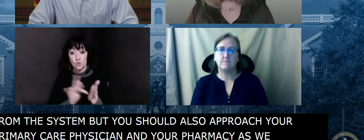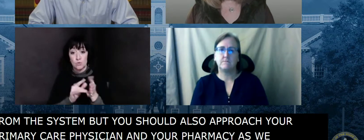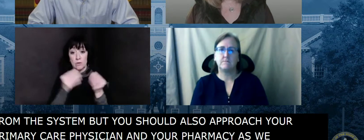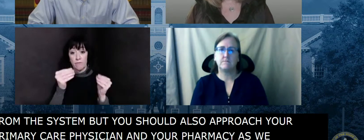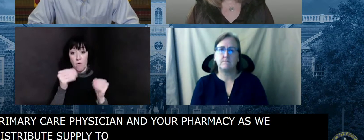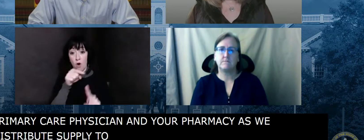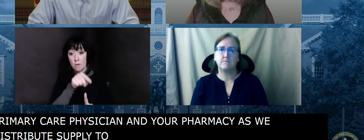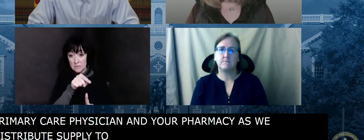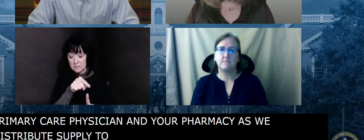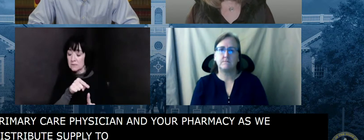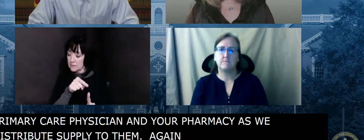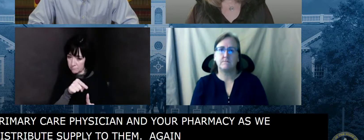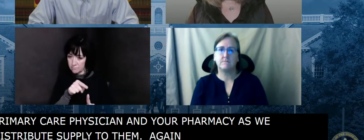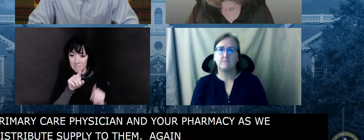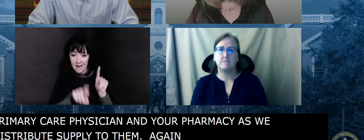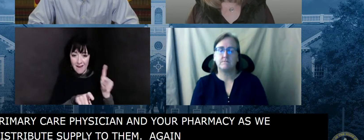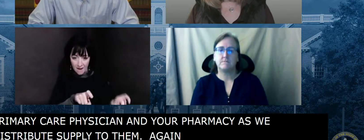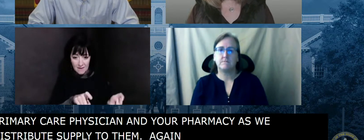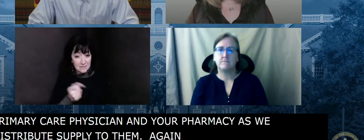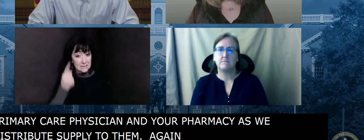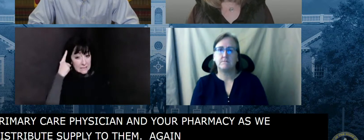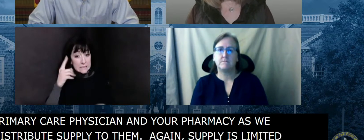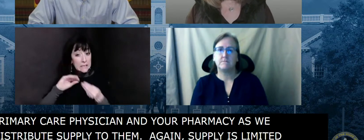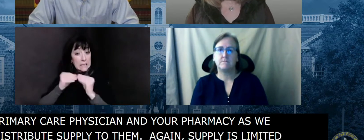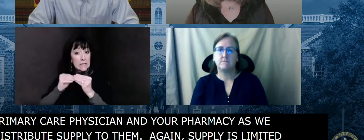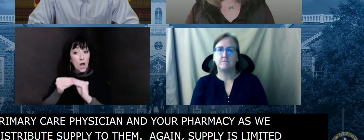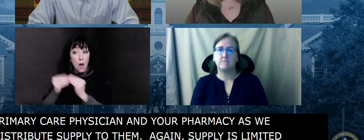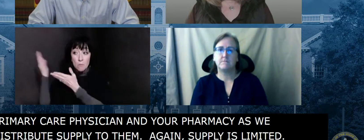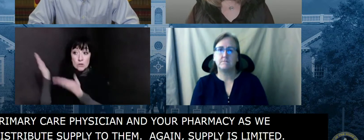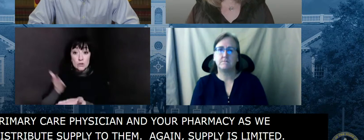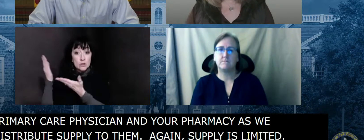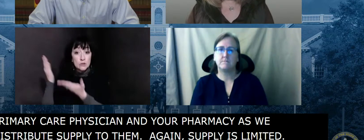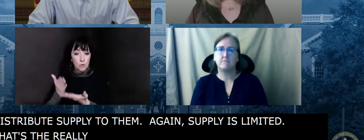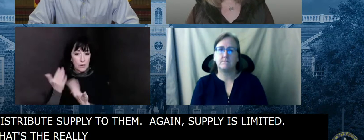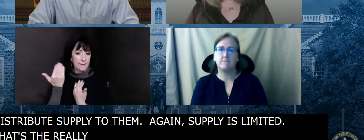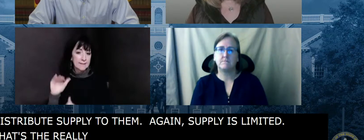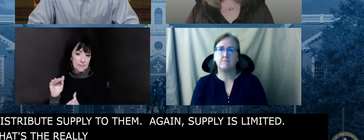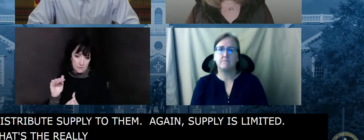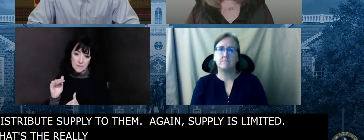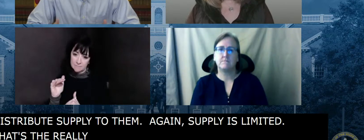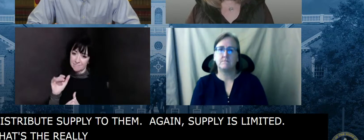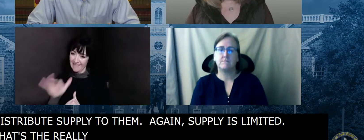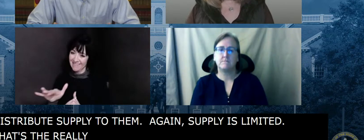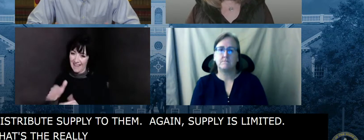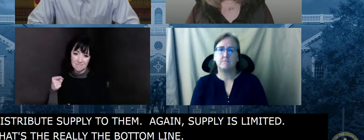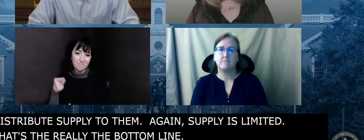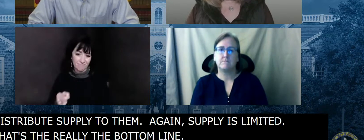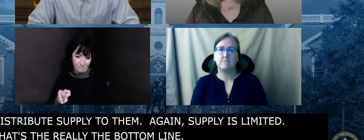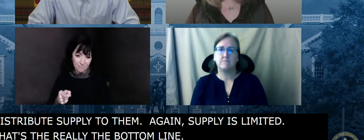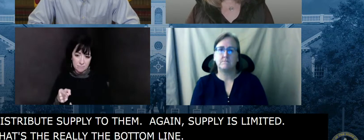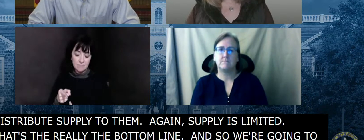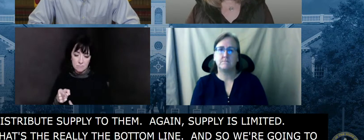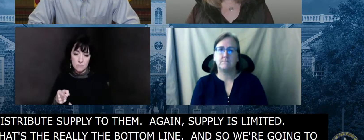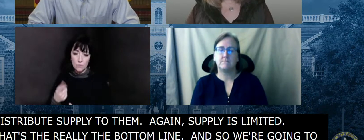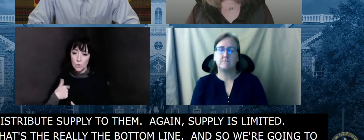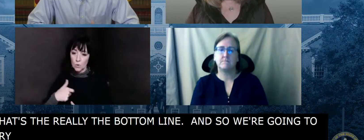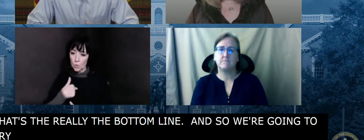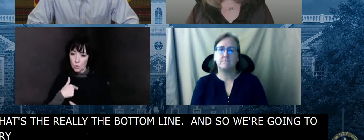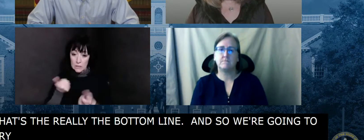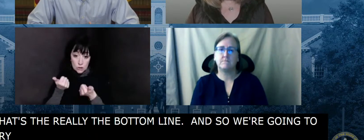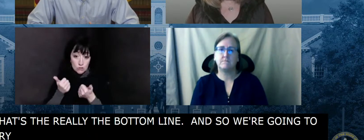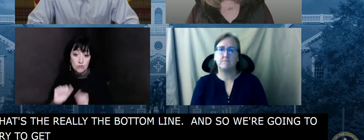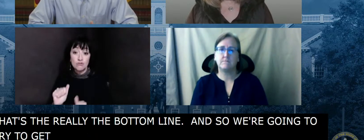Again, supply is limited. That's really the bottom line. And so we're going to try to get as much as